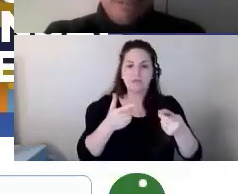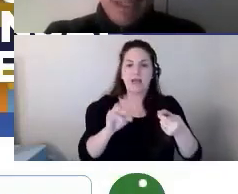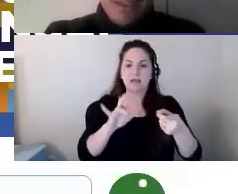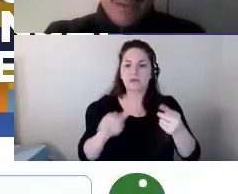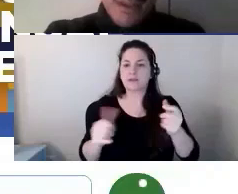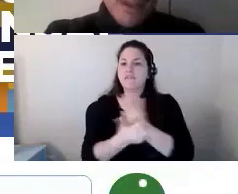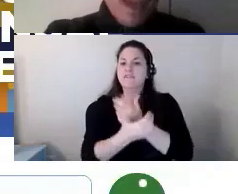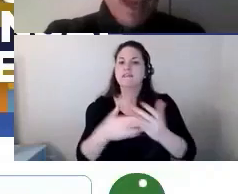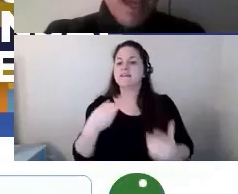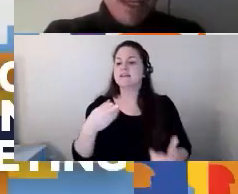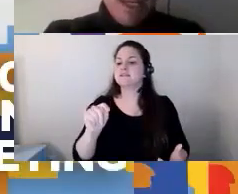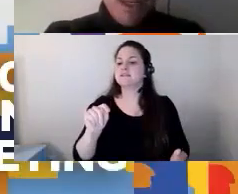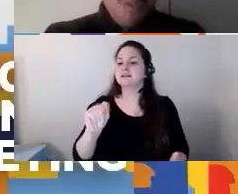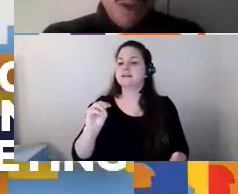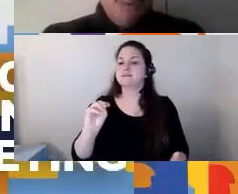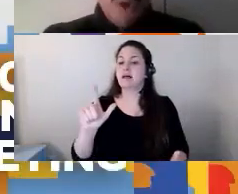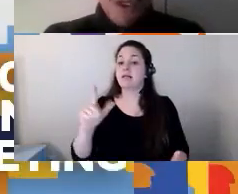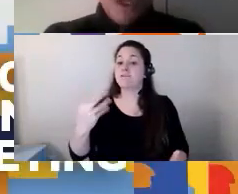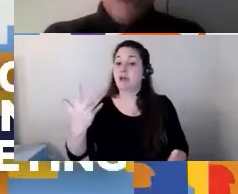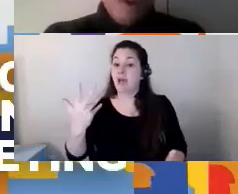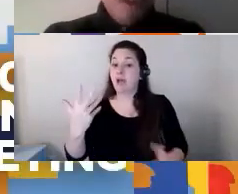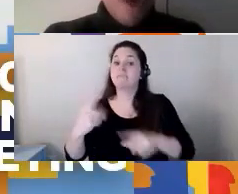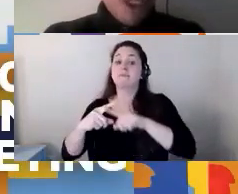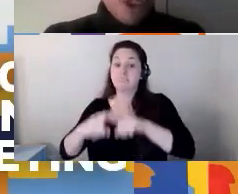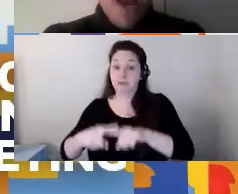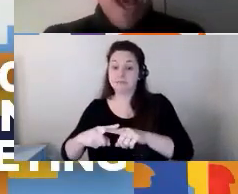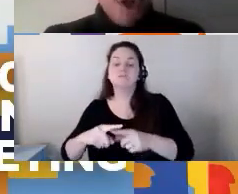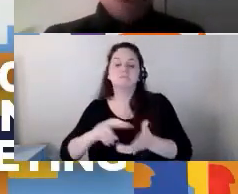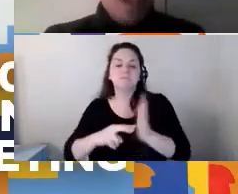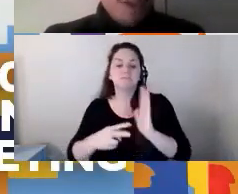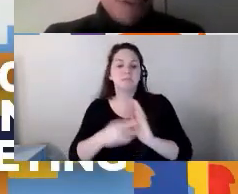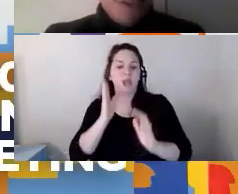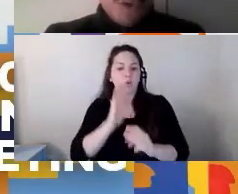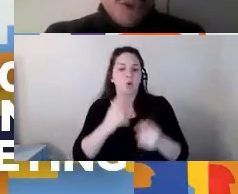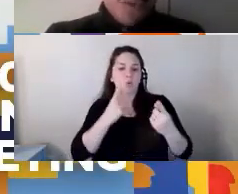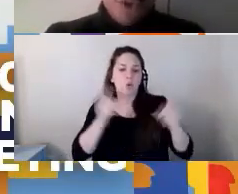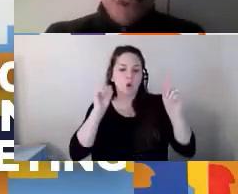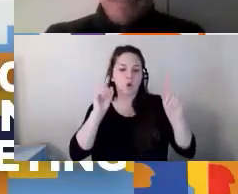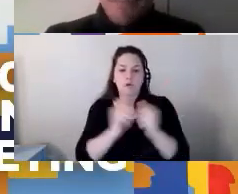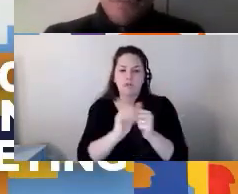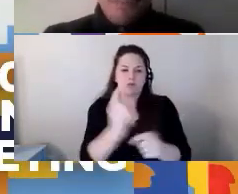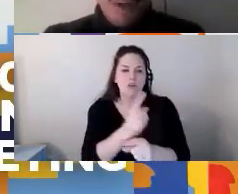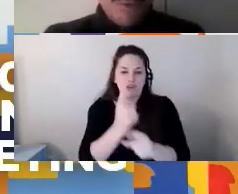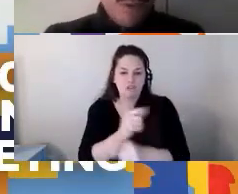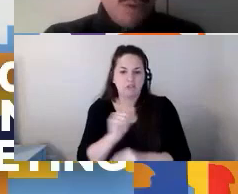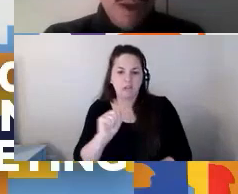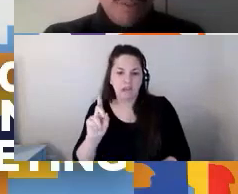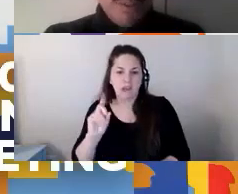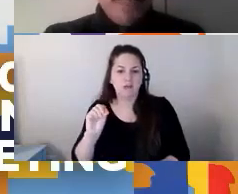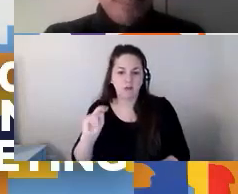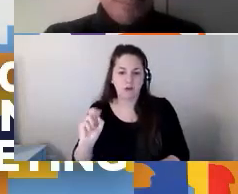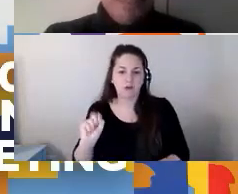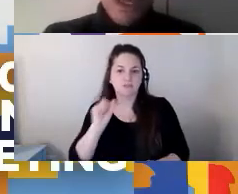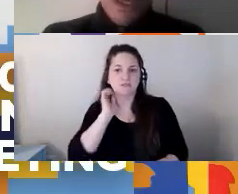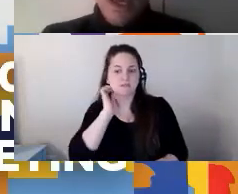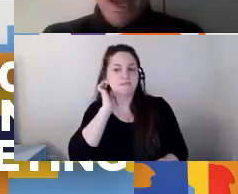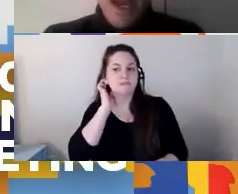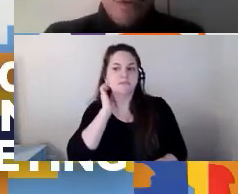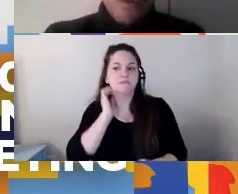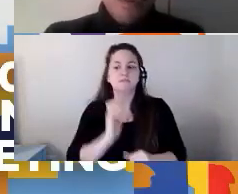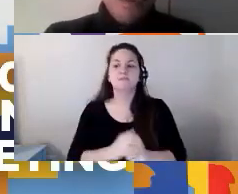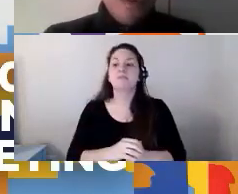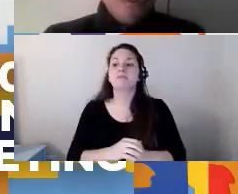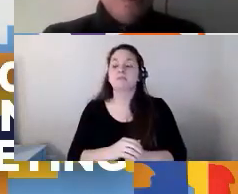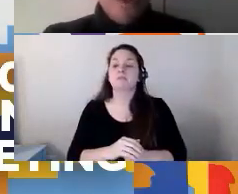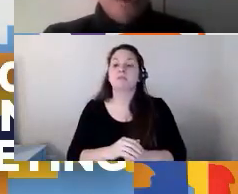HTML5 based, and it will work with the regular add-ons that you use usually for browsing the web.